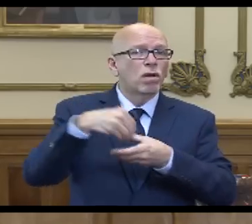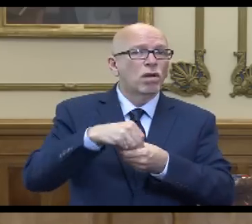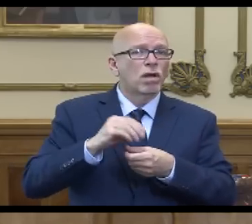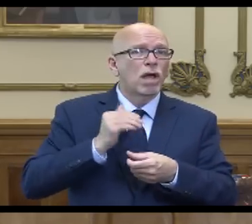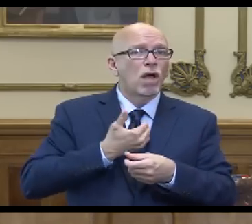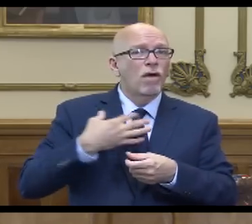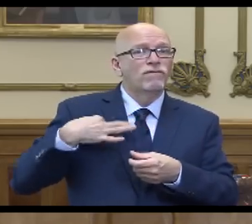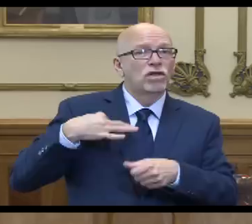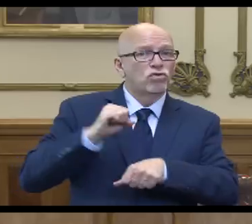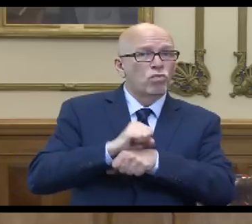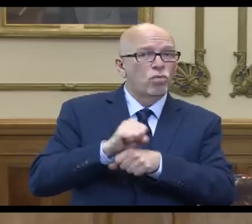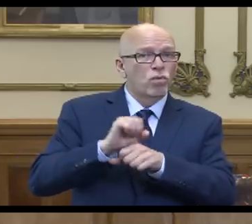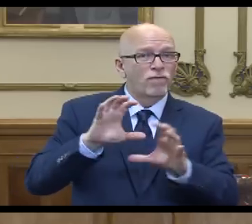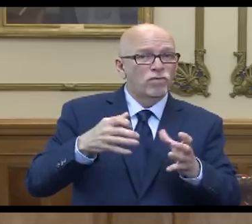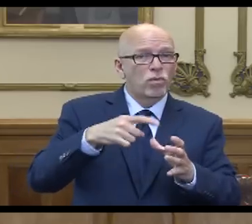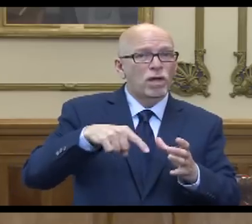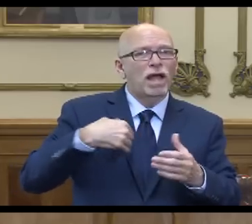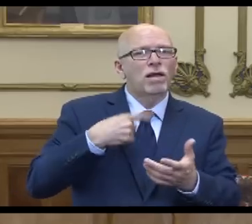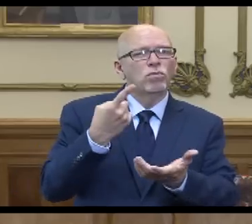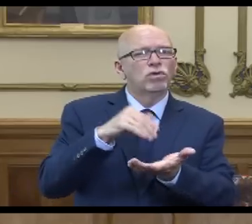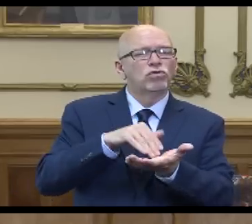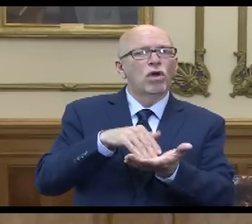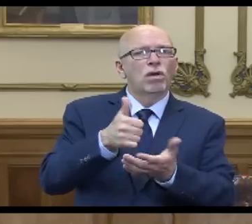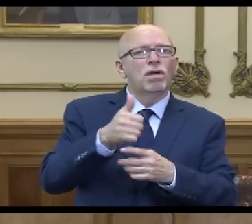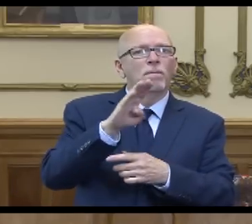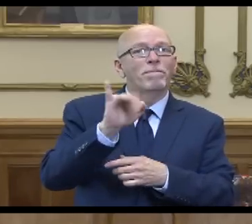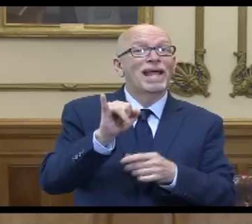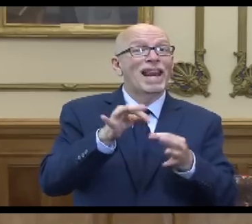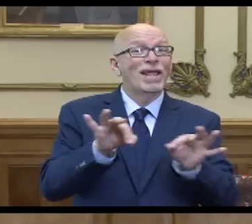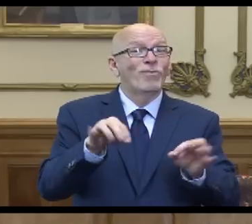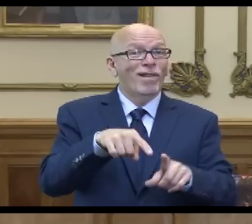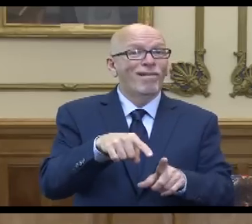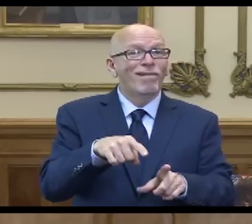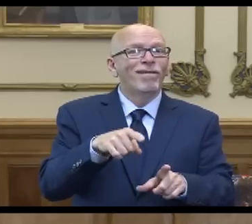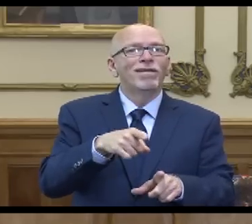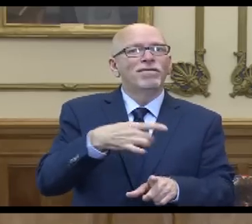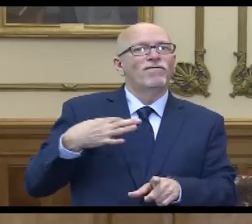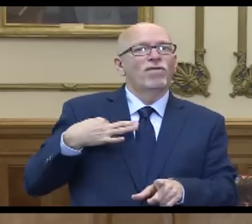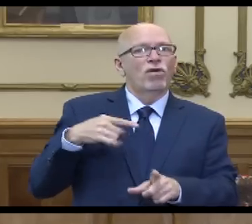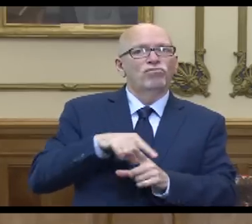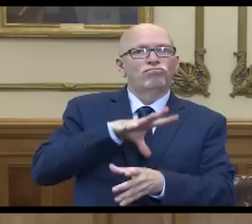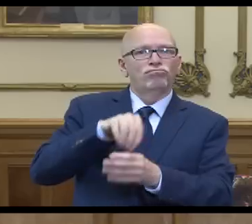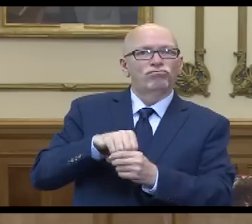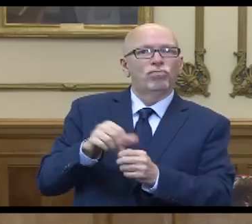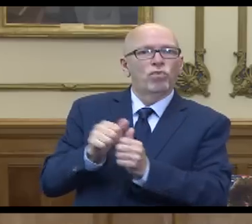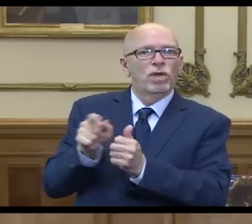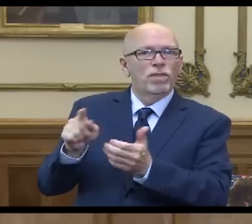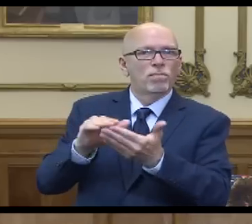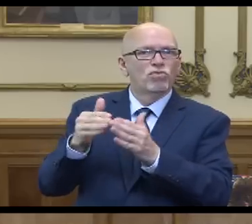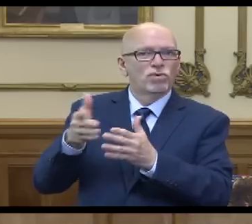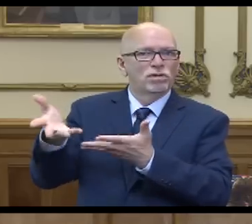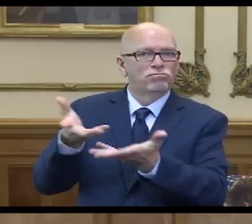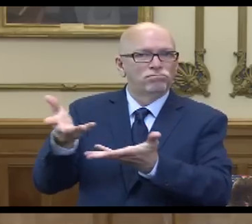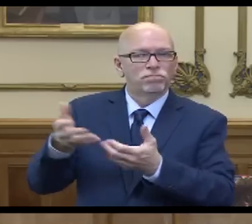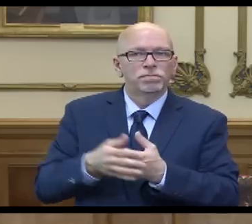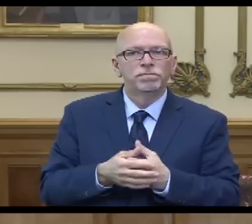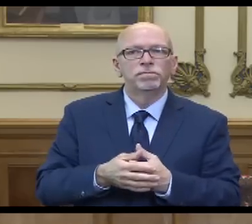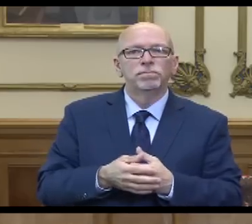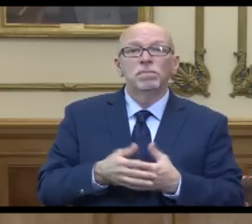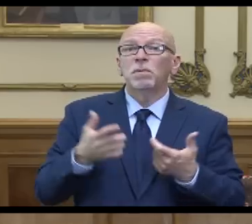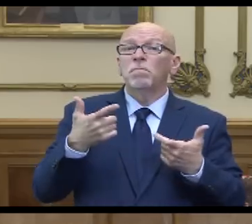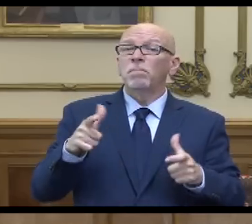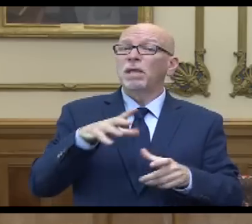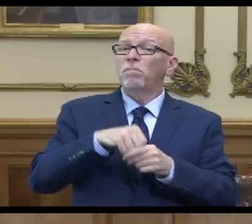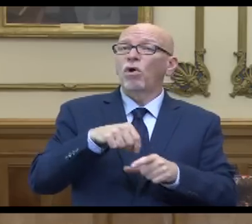volunteer workforce. There's a physician that is bilingual up there that has volunteered to be actively engaged with the communities there. A big part of